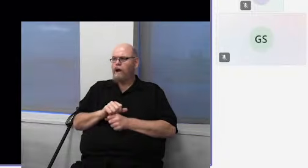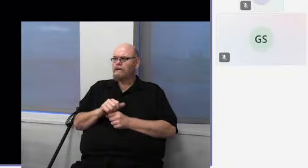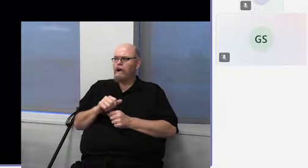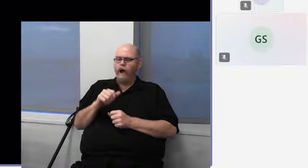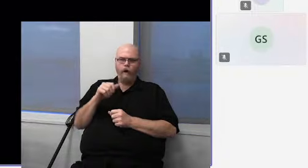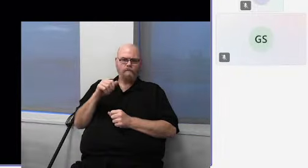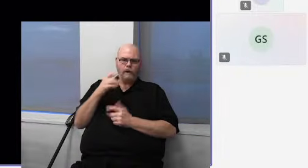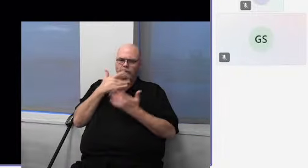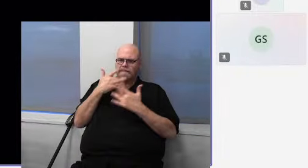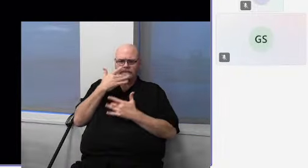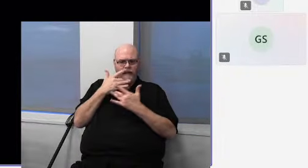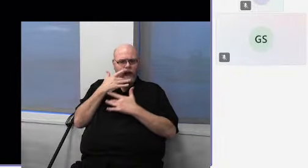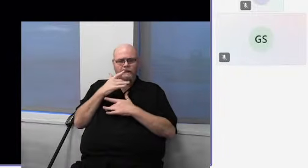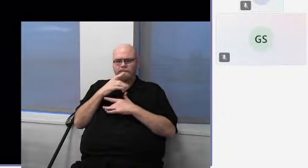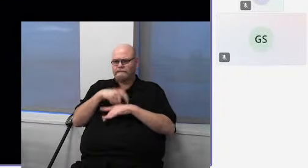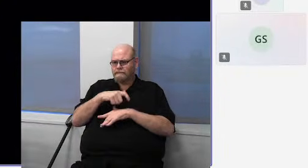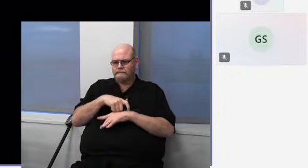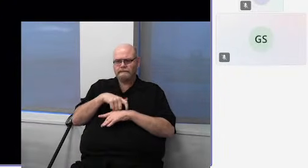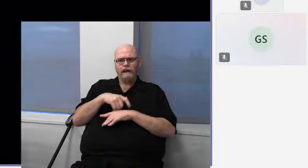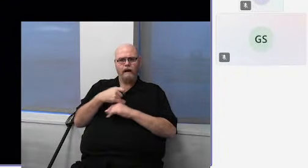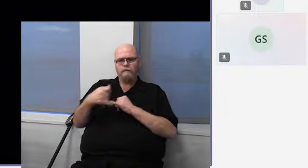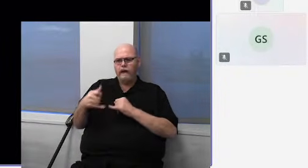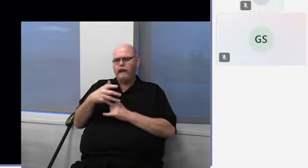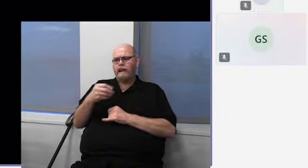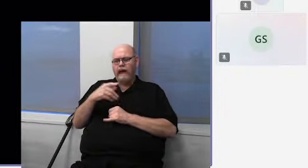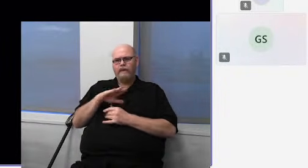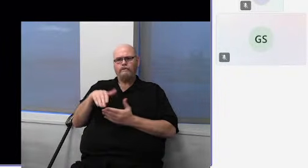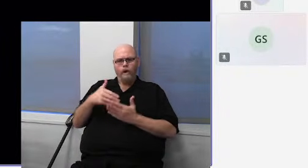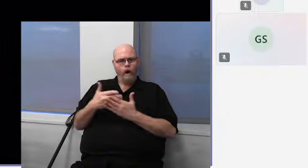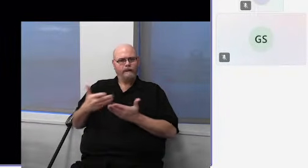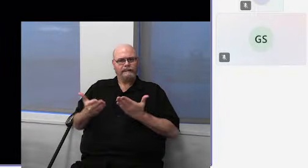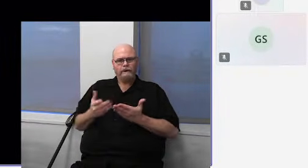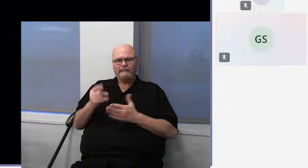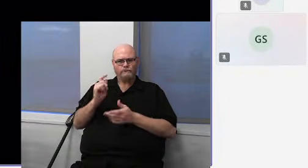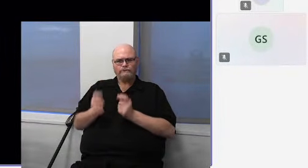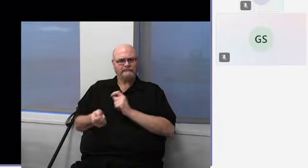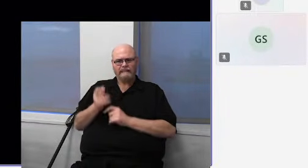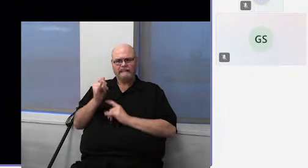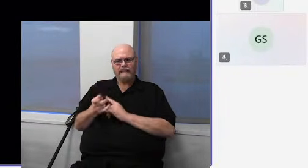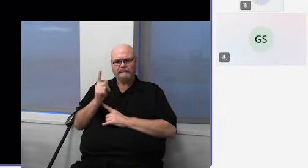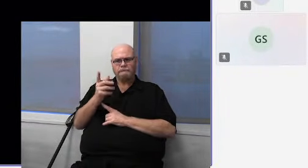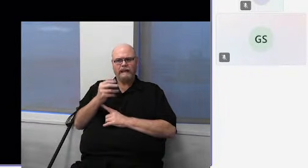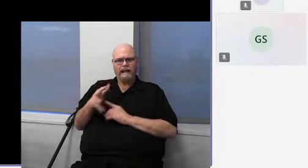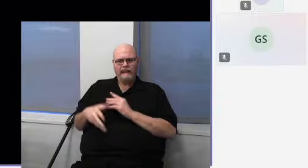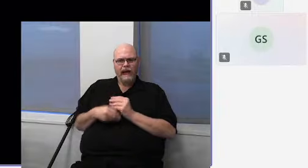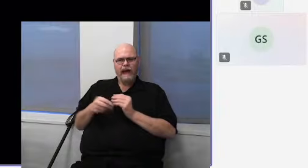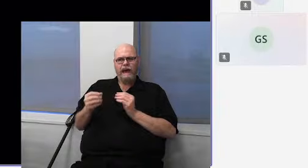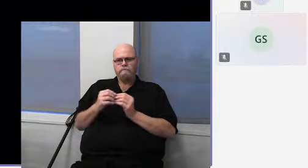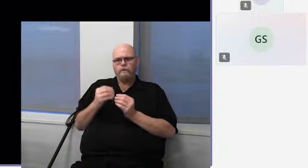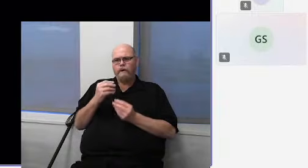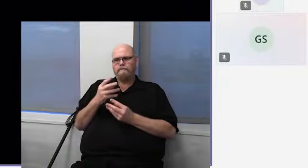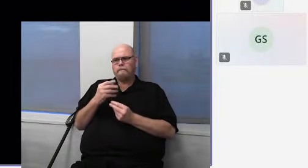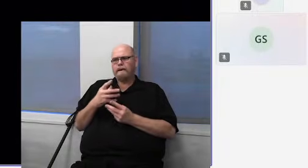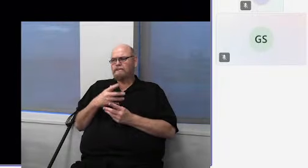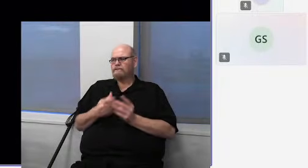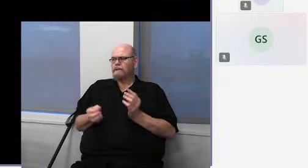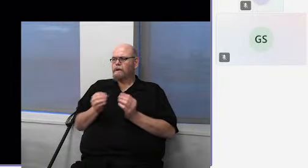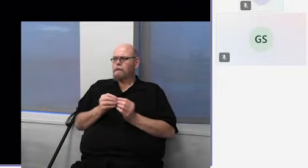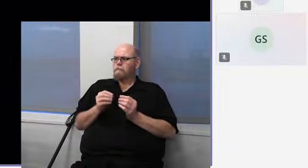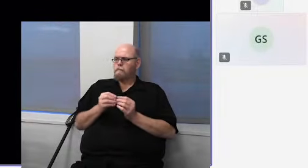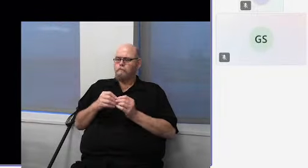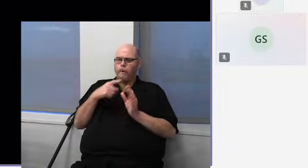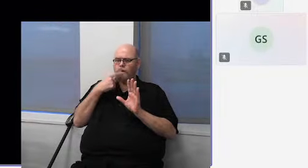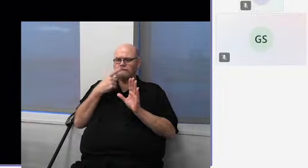have worked in an incredibly tight calendar, all of the councils and parties that are here, and to change that at the last minute and add